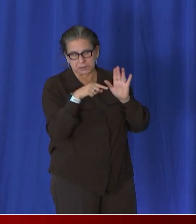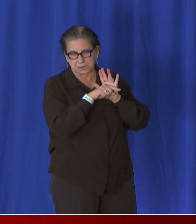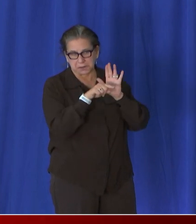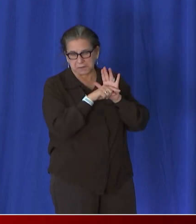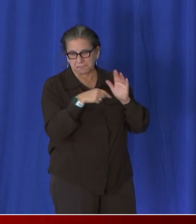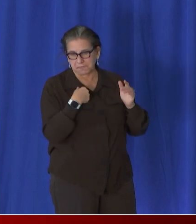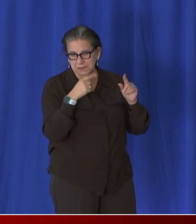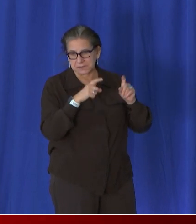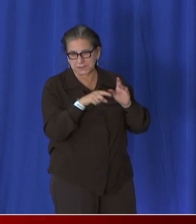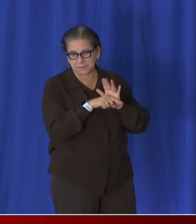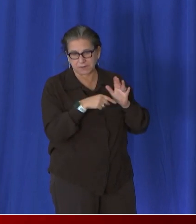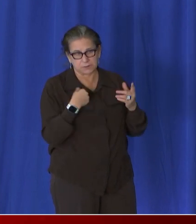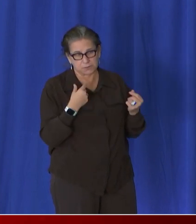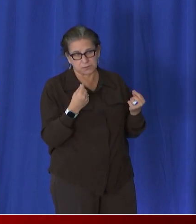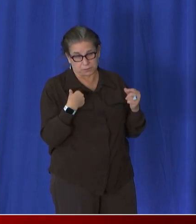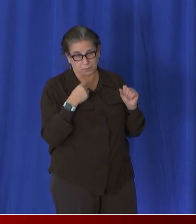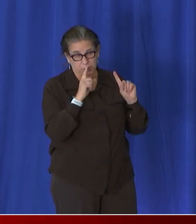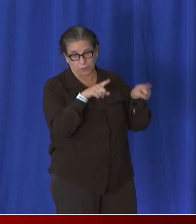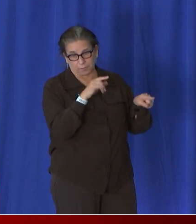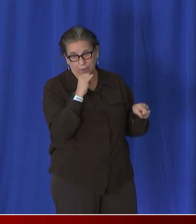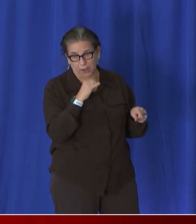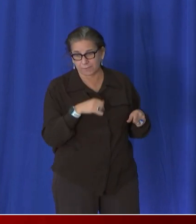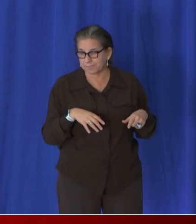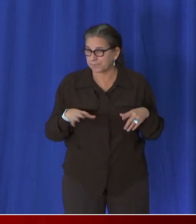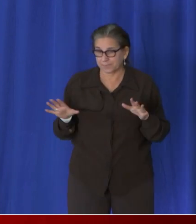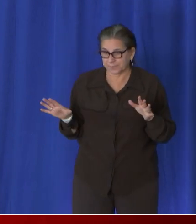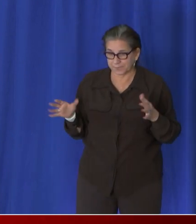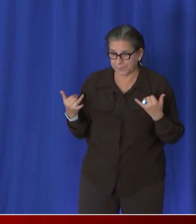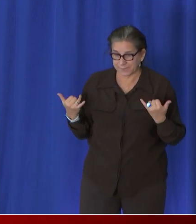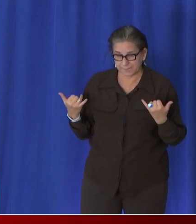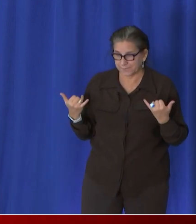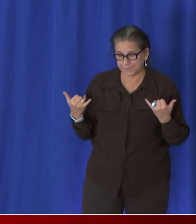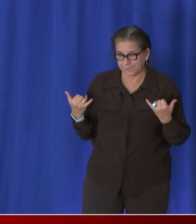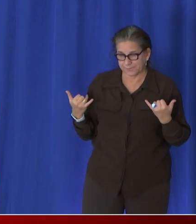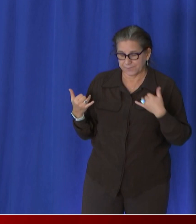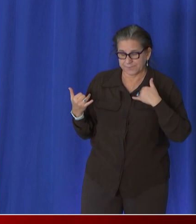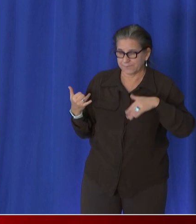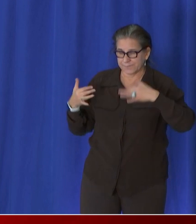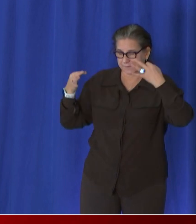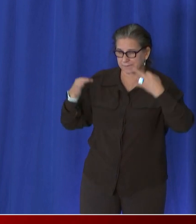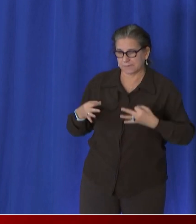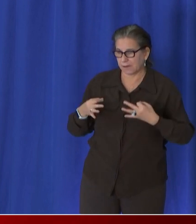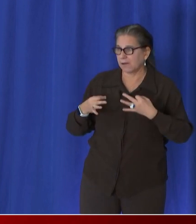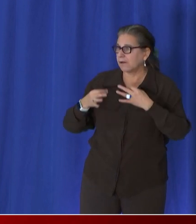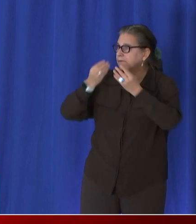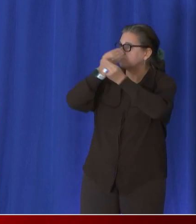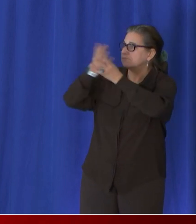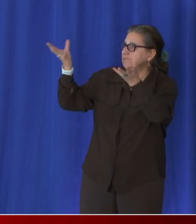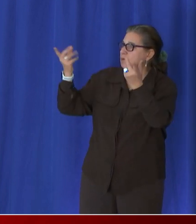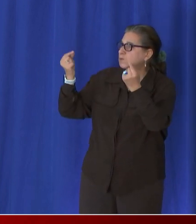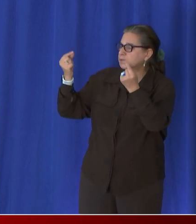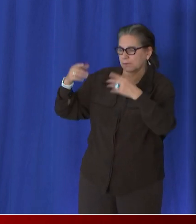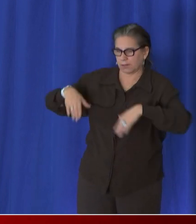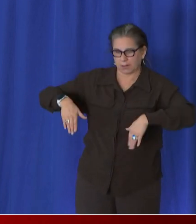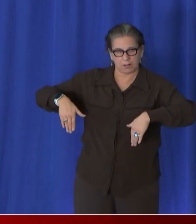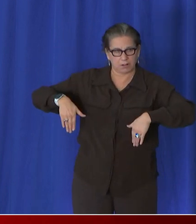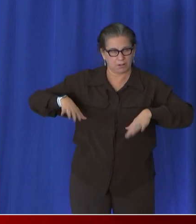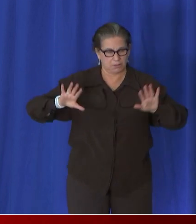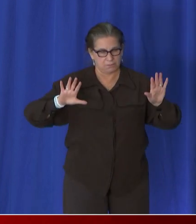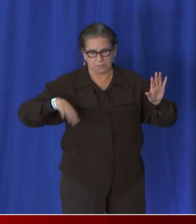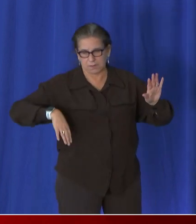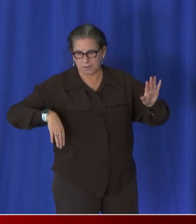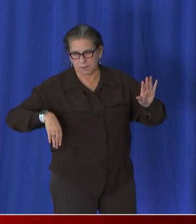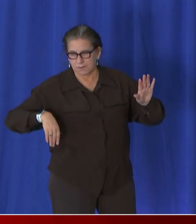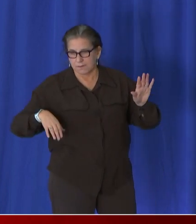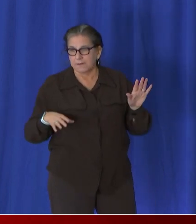something that's being contemplated at this time. But again, the mayor has always reserved the right throughout the pandemic to dial up or dial back